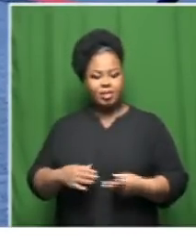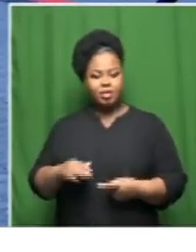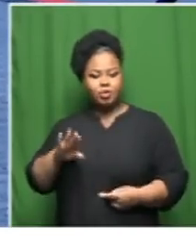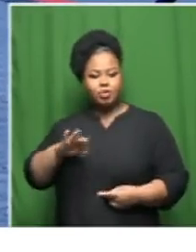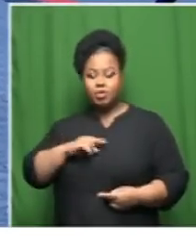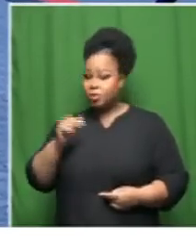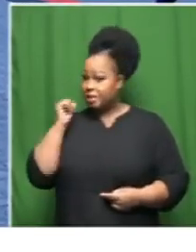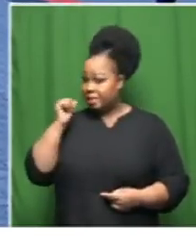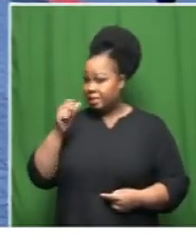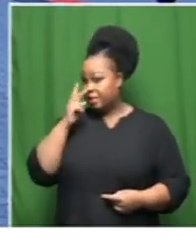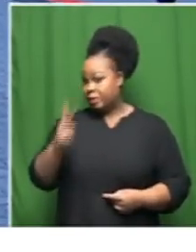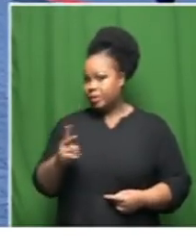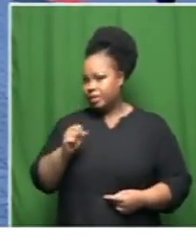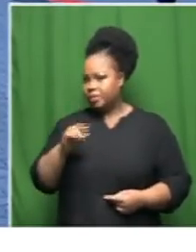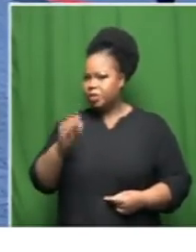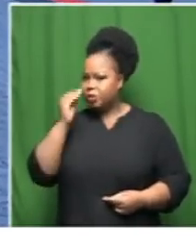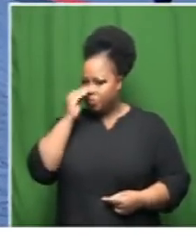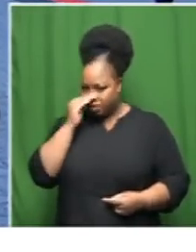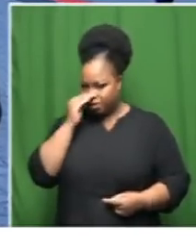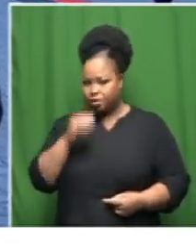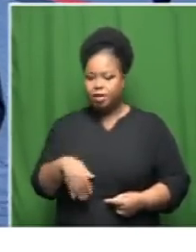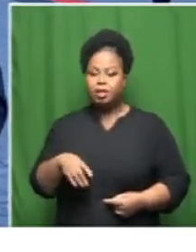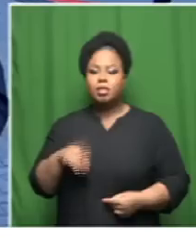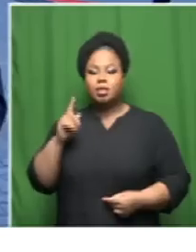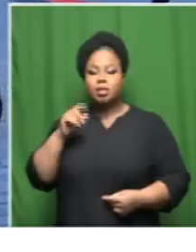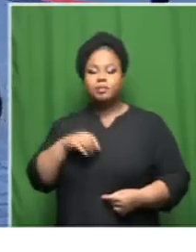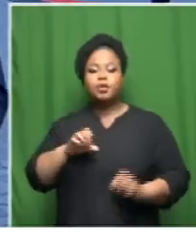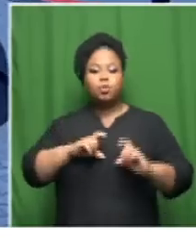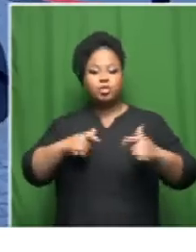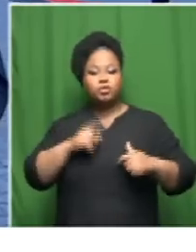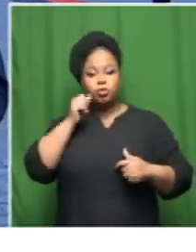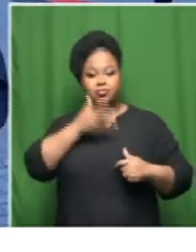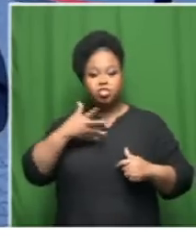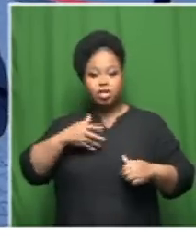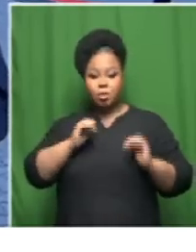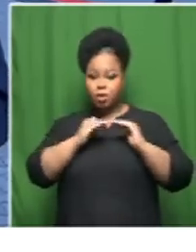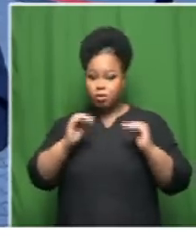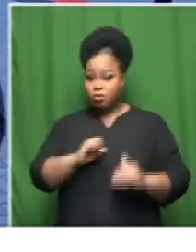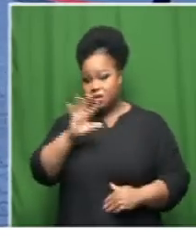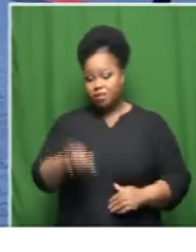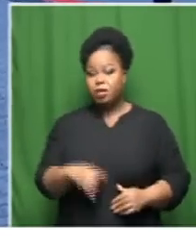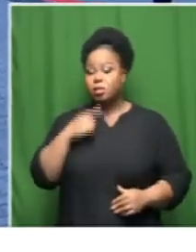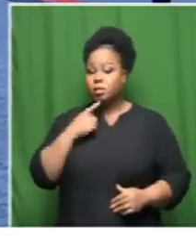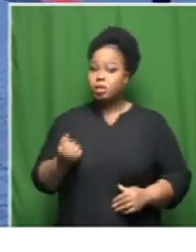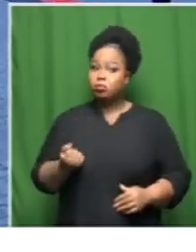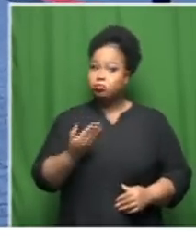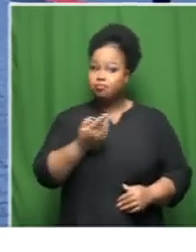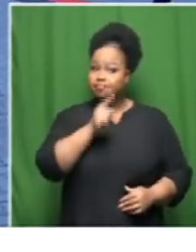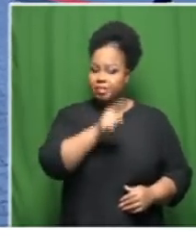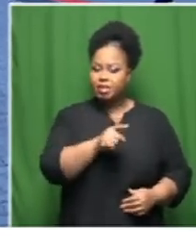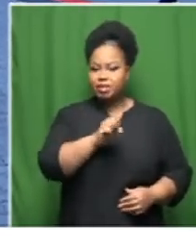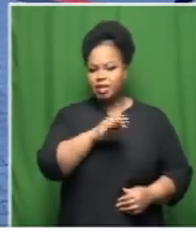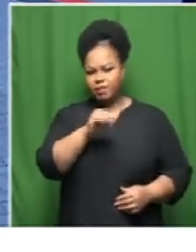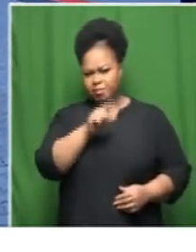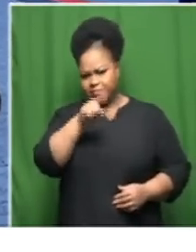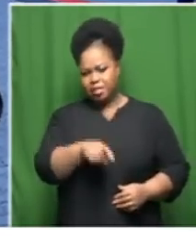some of the stories that SABC News did, that the Commission for Gender Equality in South Africa actually said, well, they'd summoned SAFA to